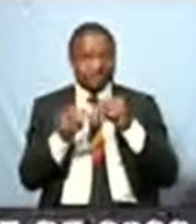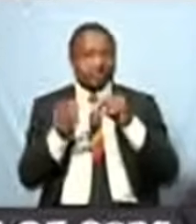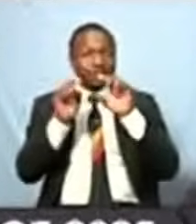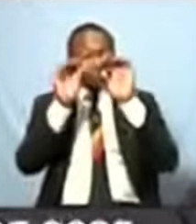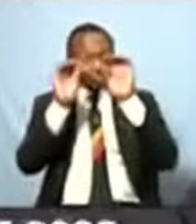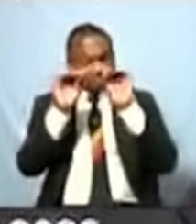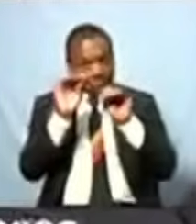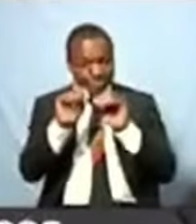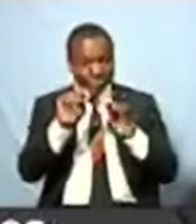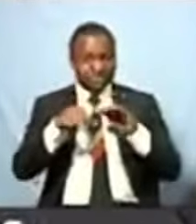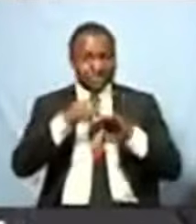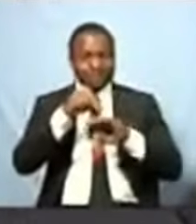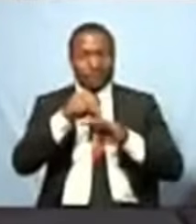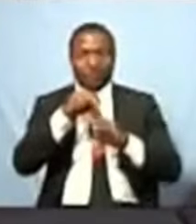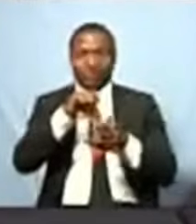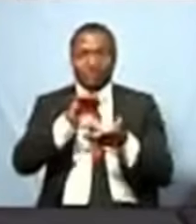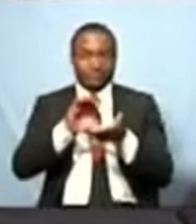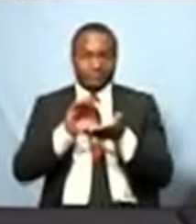our national debt,